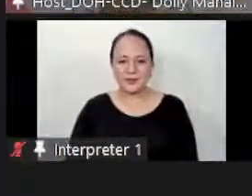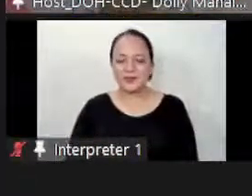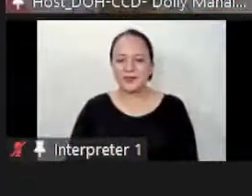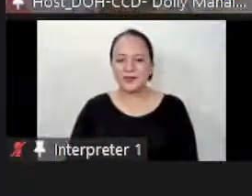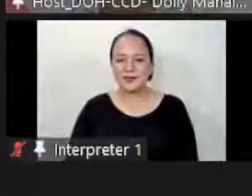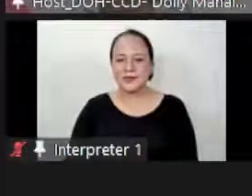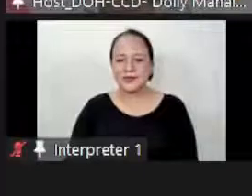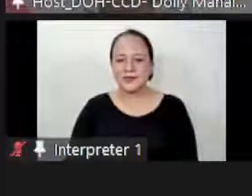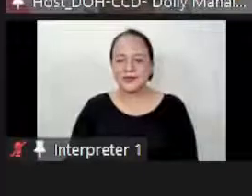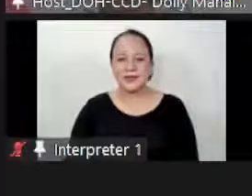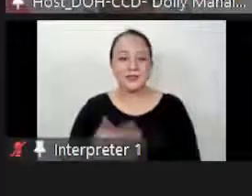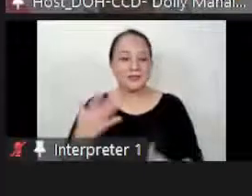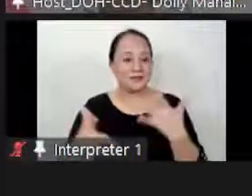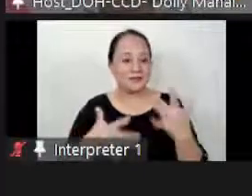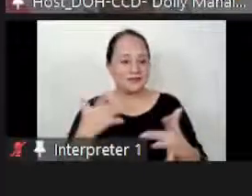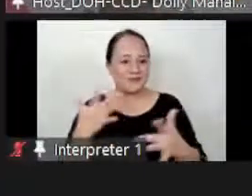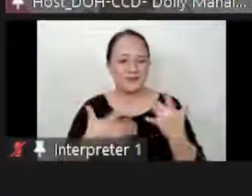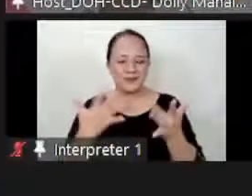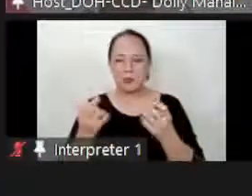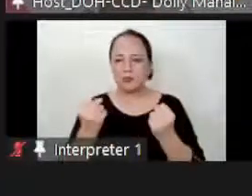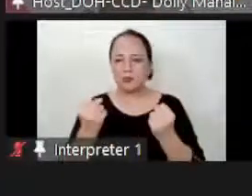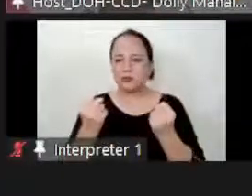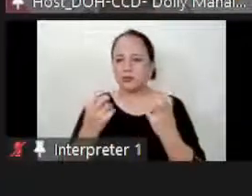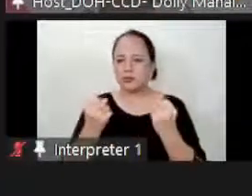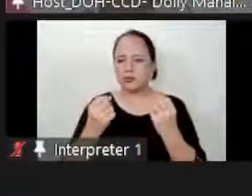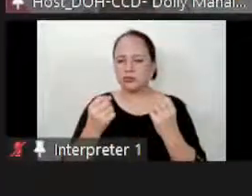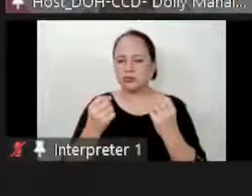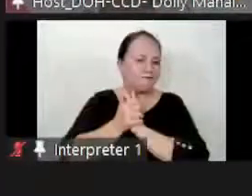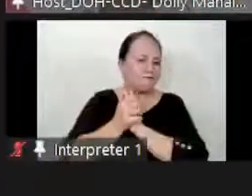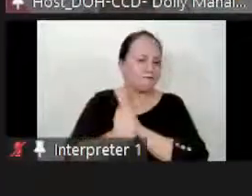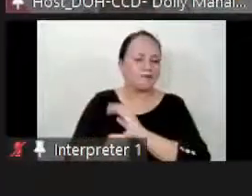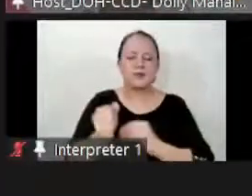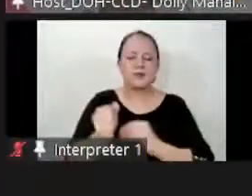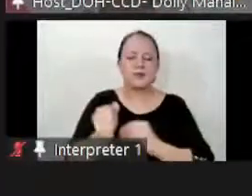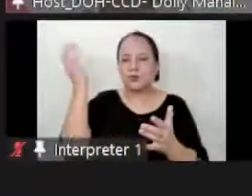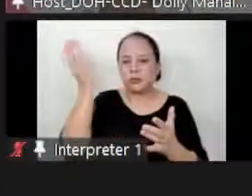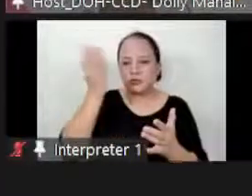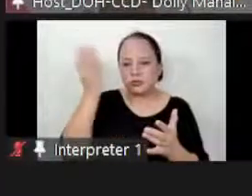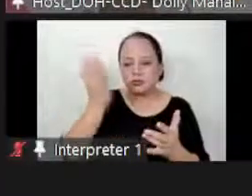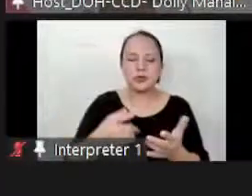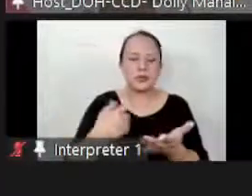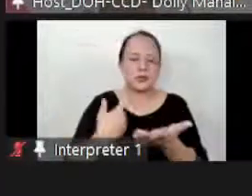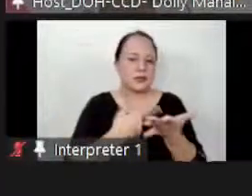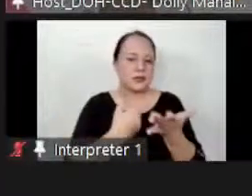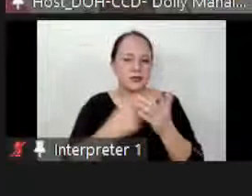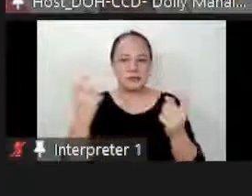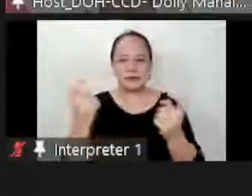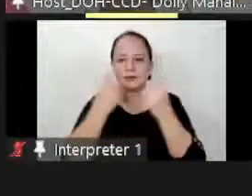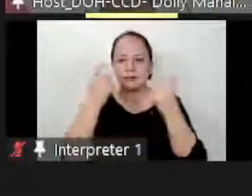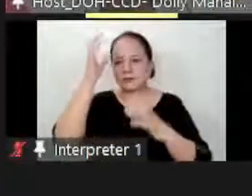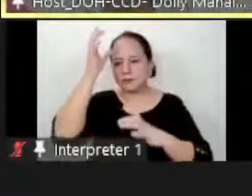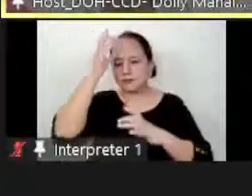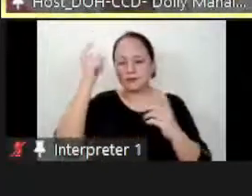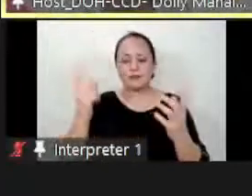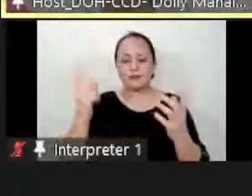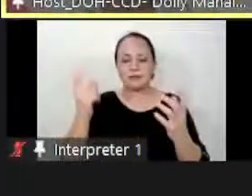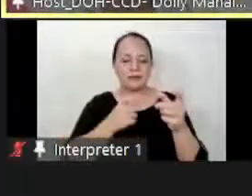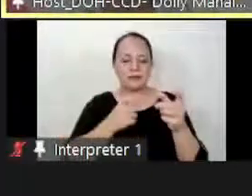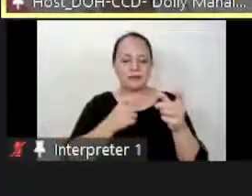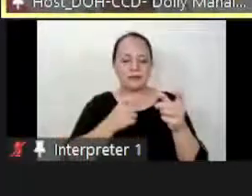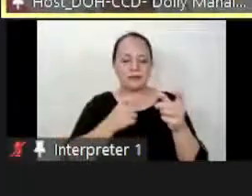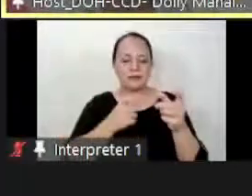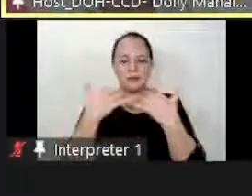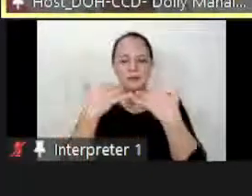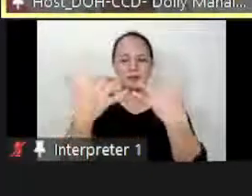It is exciting to have a lot of excellent speakers to talk about and celebrate Cancer Control Summit. That is correct,